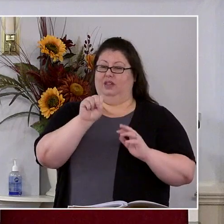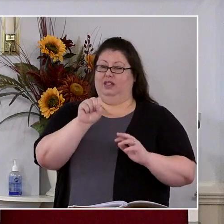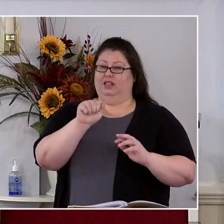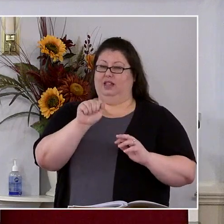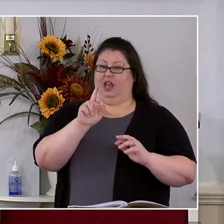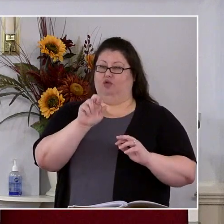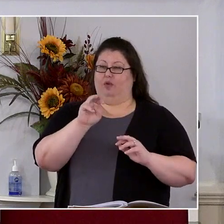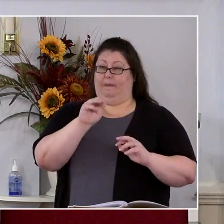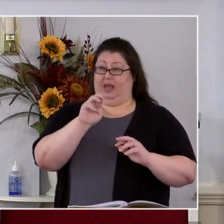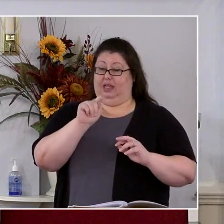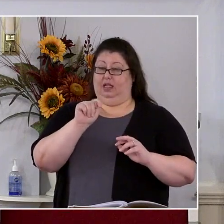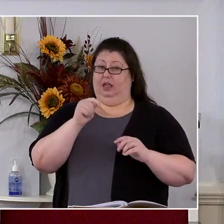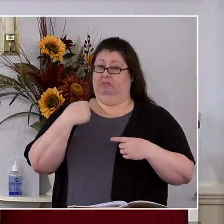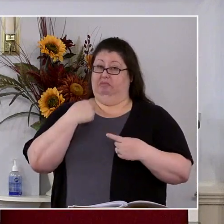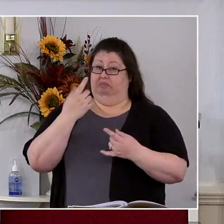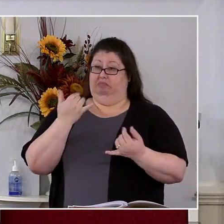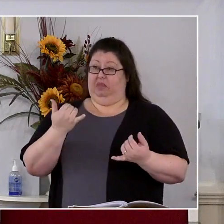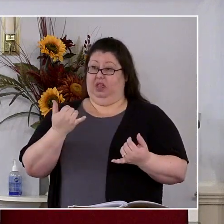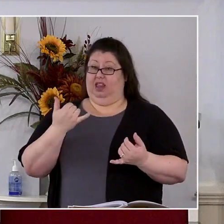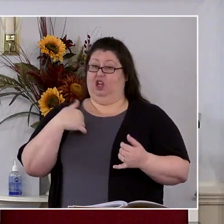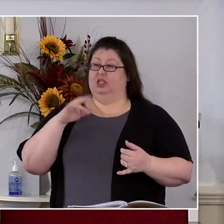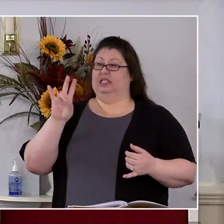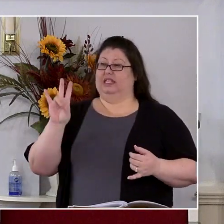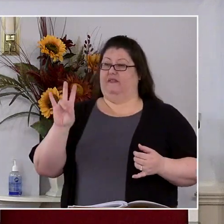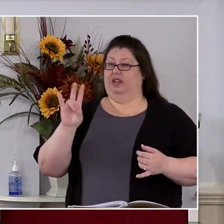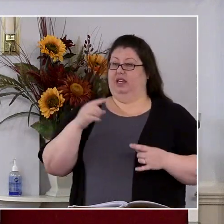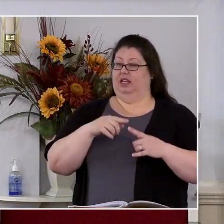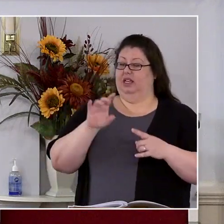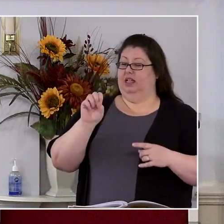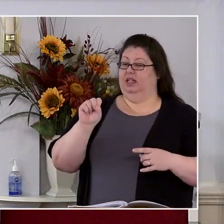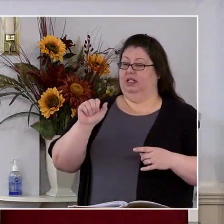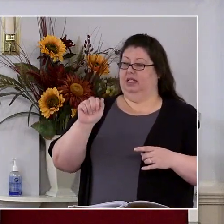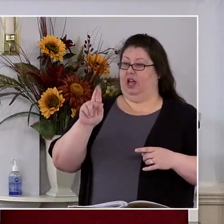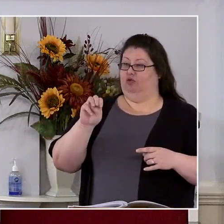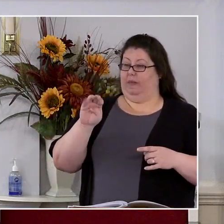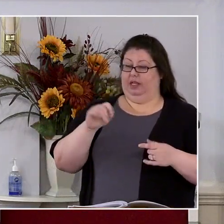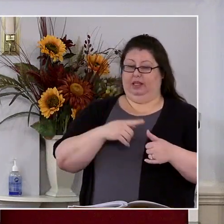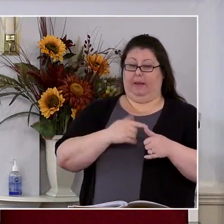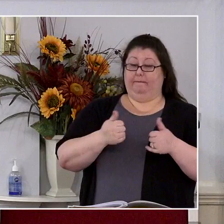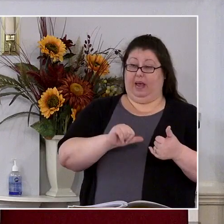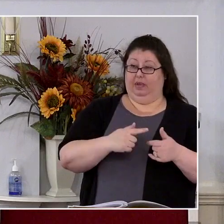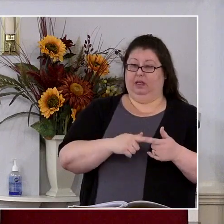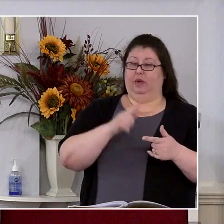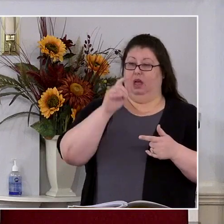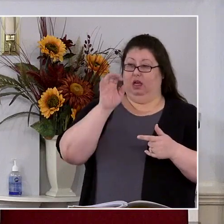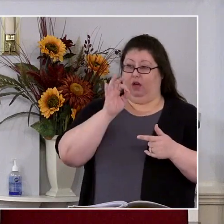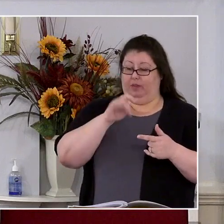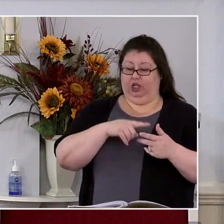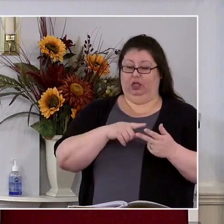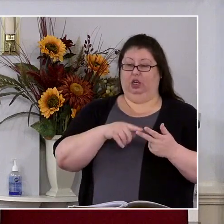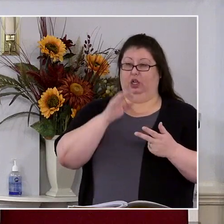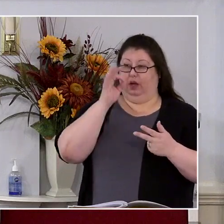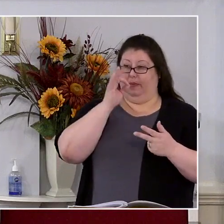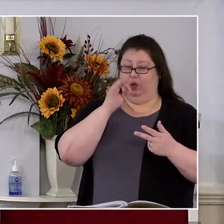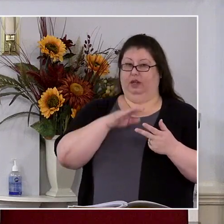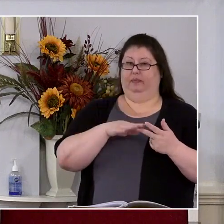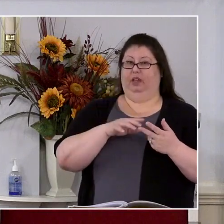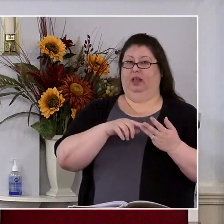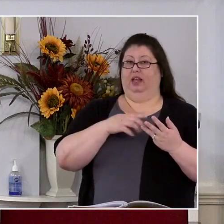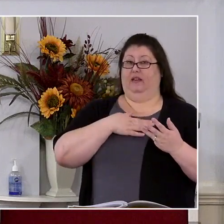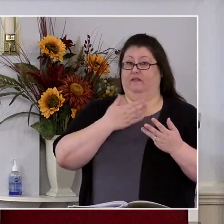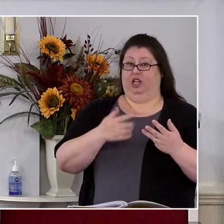our time, the Roman Catholic Church has 7 sacraments: baptism, confirmation, Holy Communion,